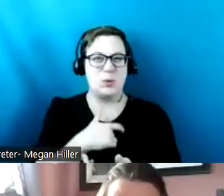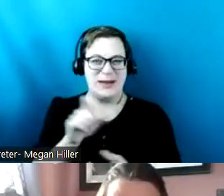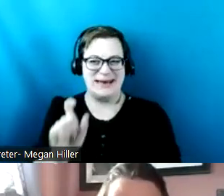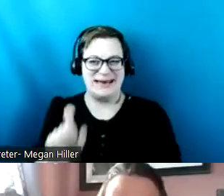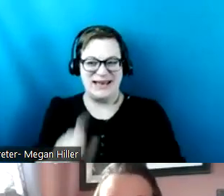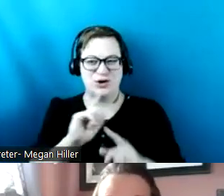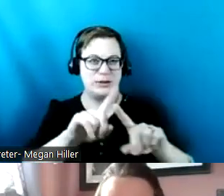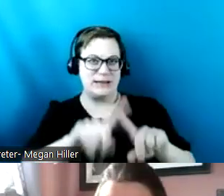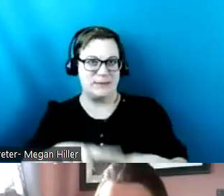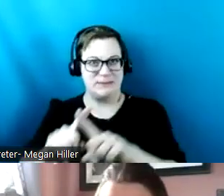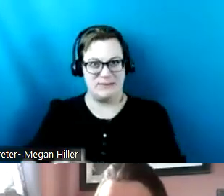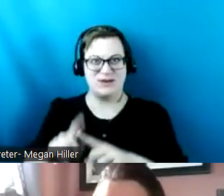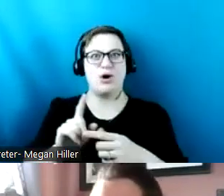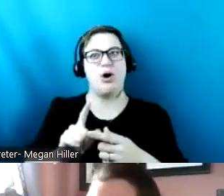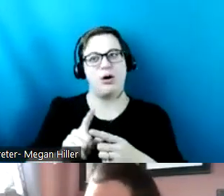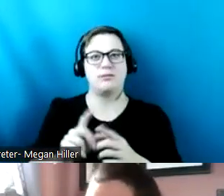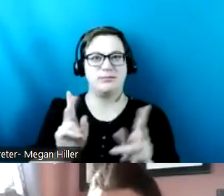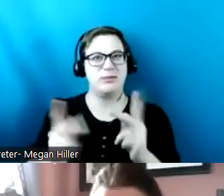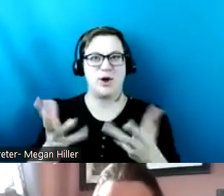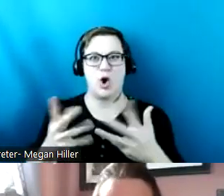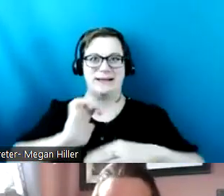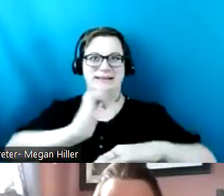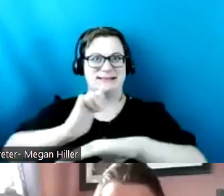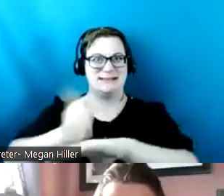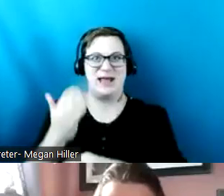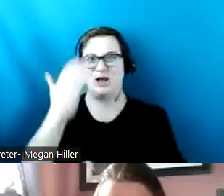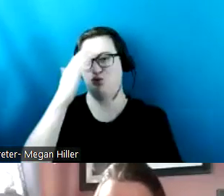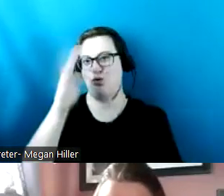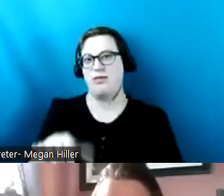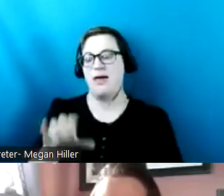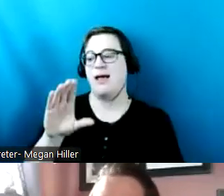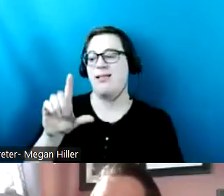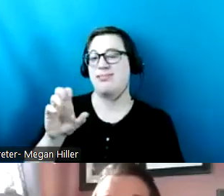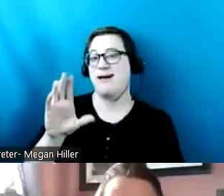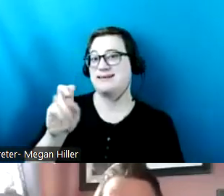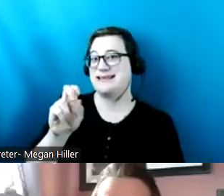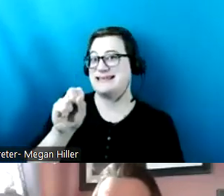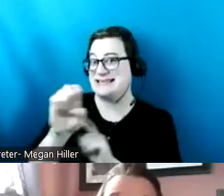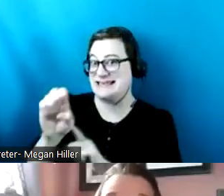already in place, and knowing that licensees and addiction-focused professionals